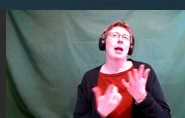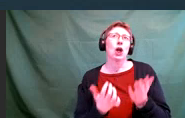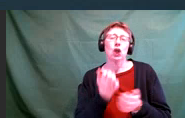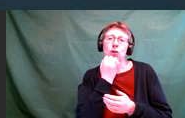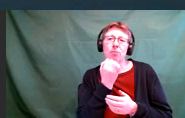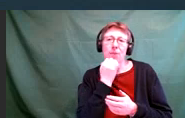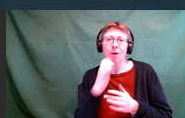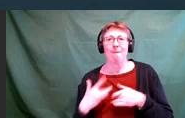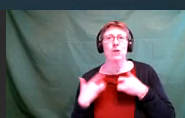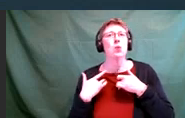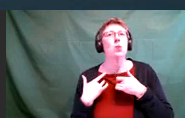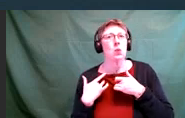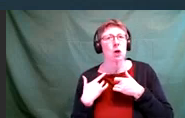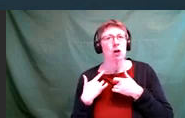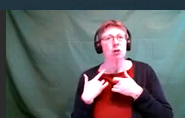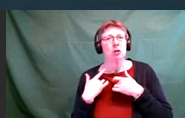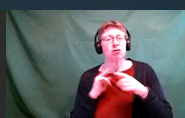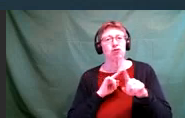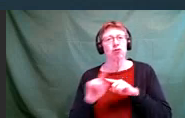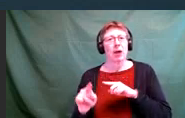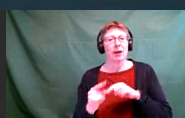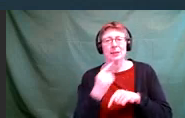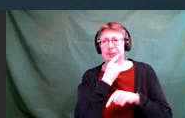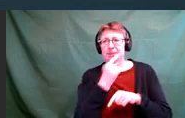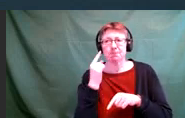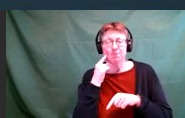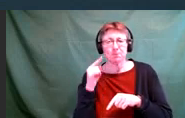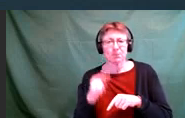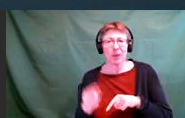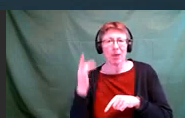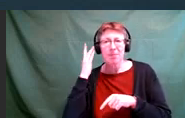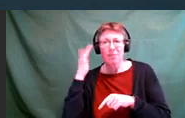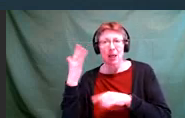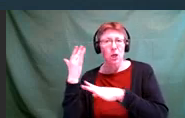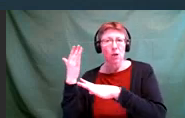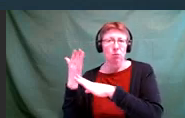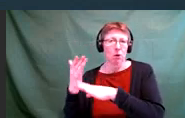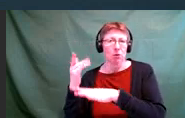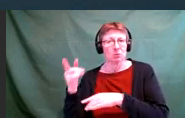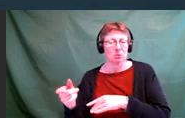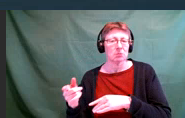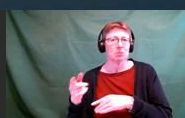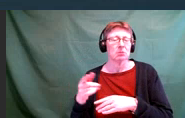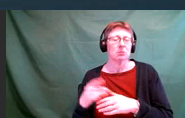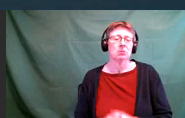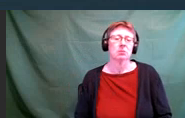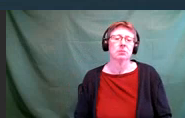prove market efficiency theories.